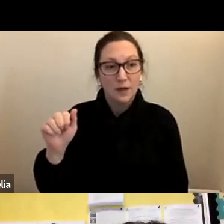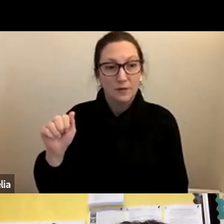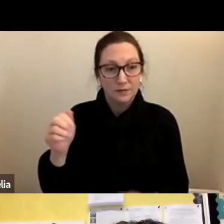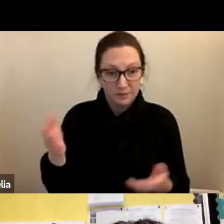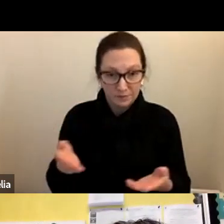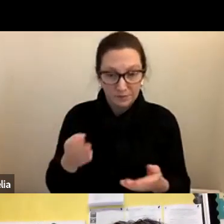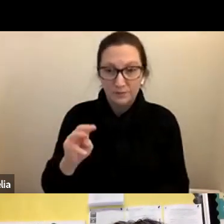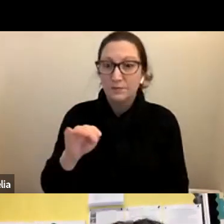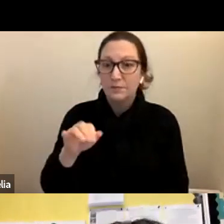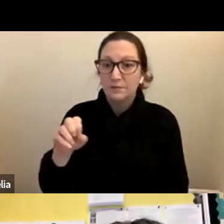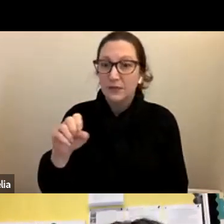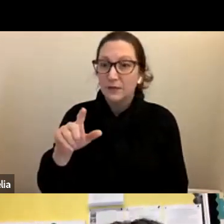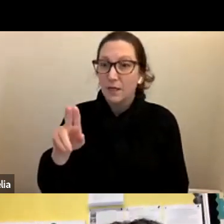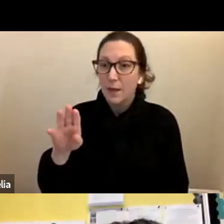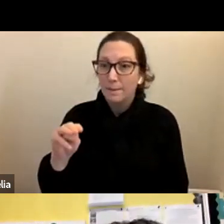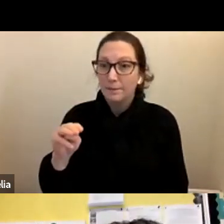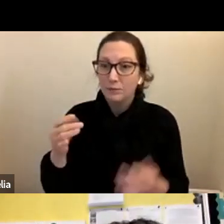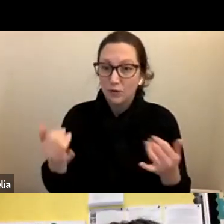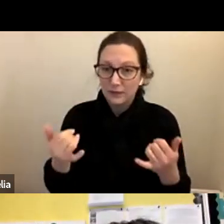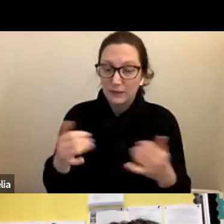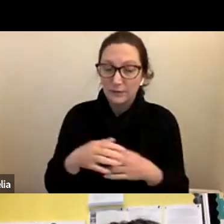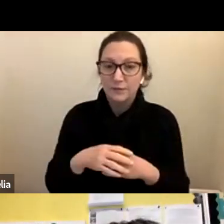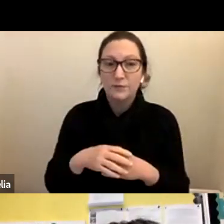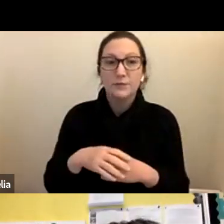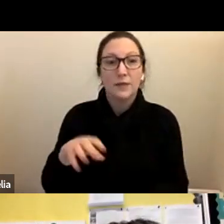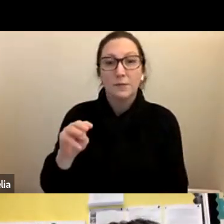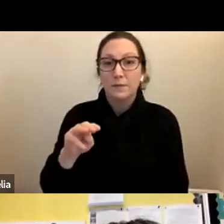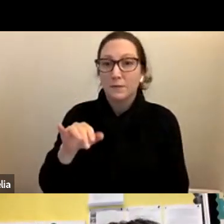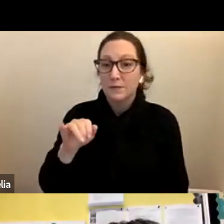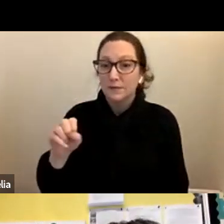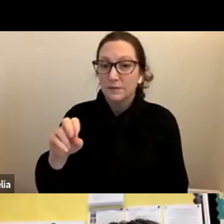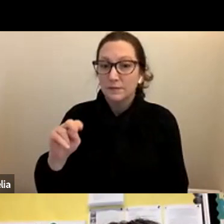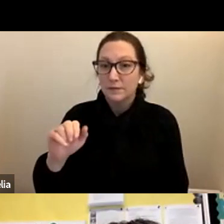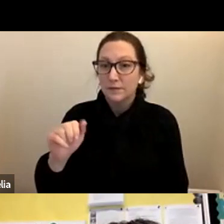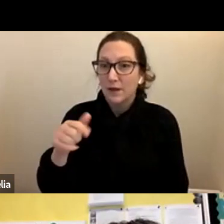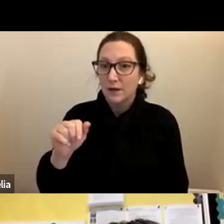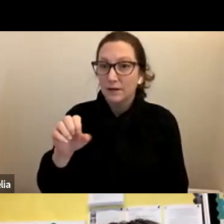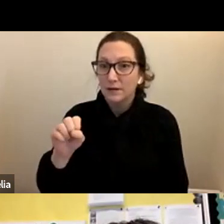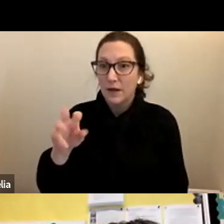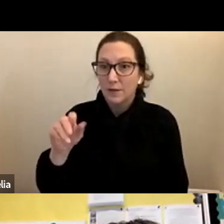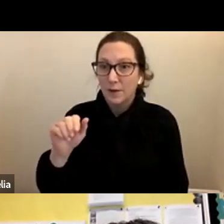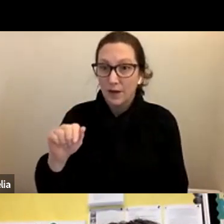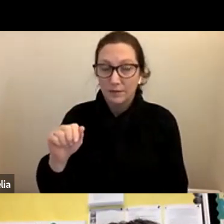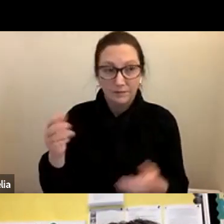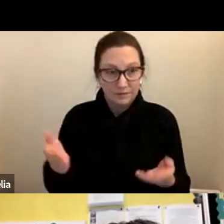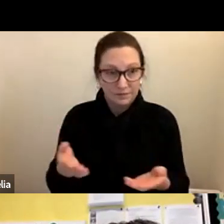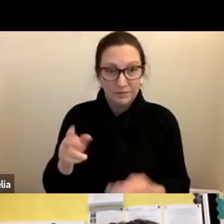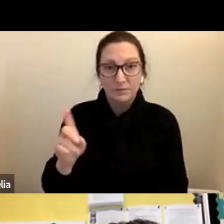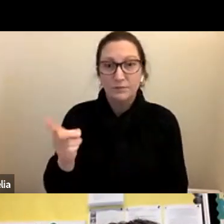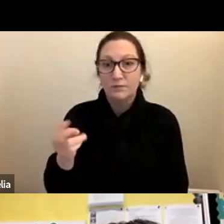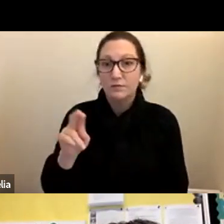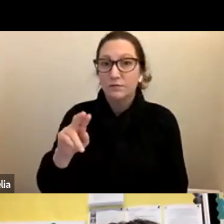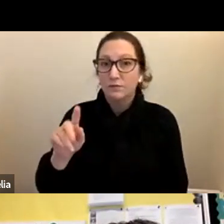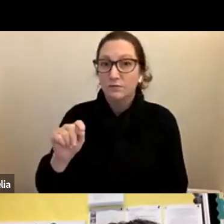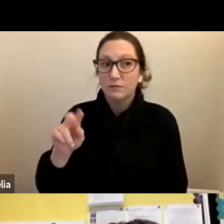Lam? Present. Ms. Nagasawa? Present. Dr. Tang?